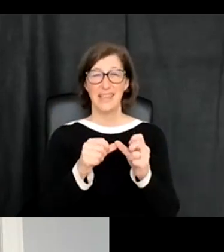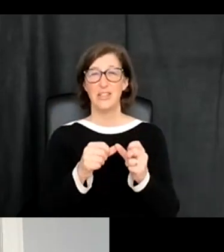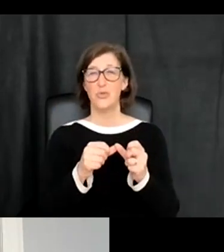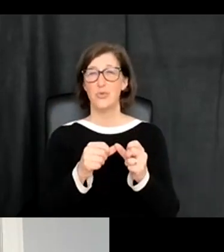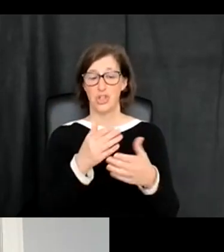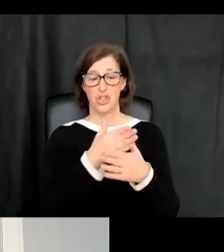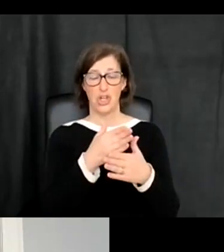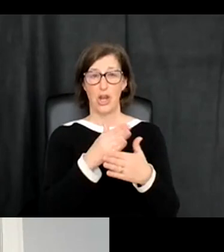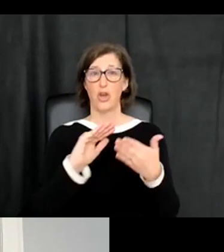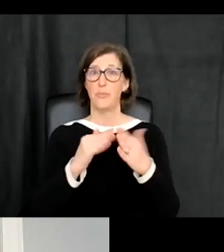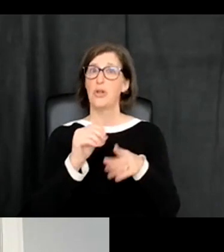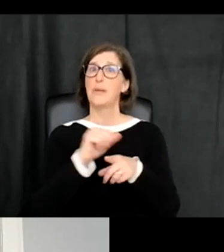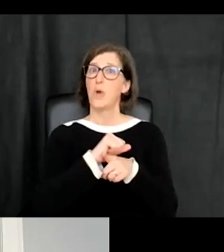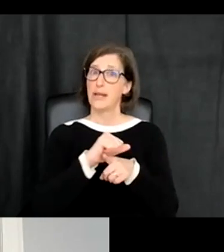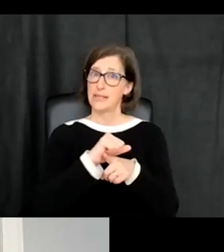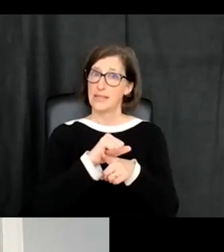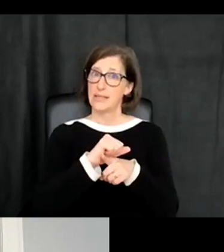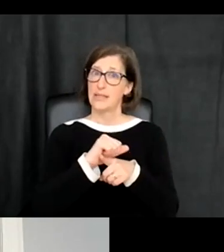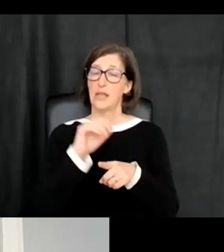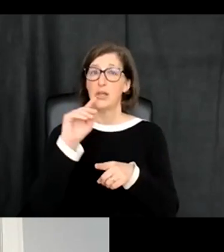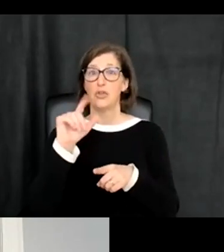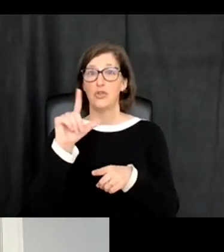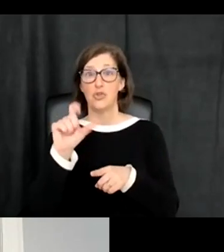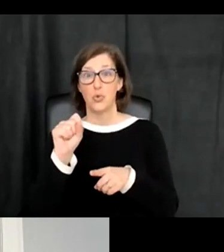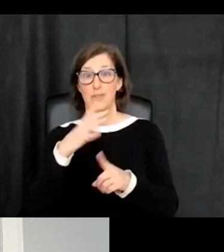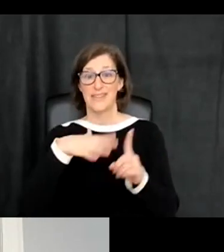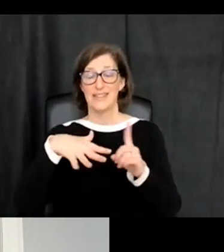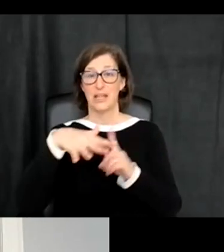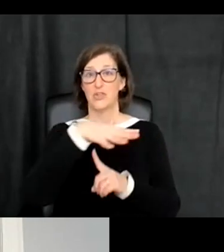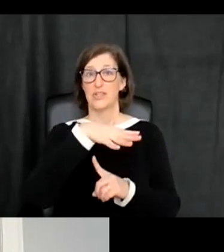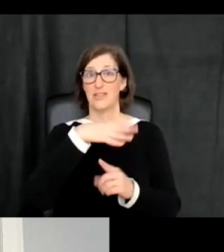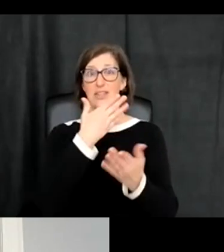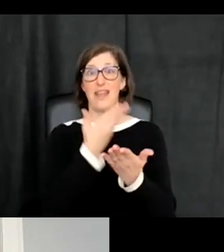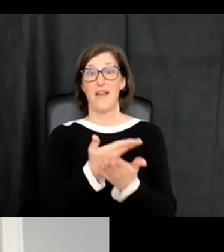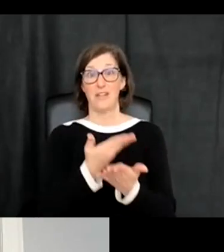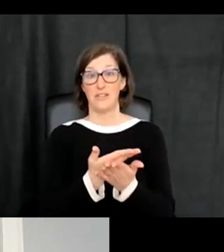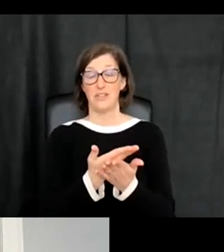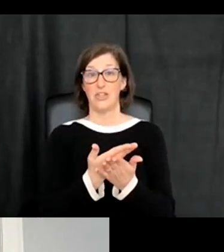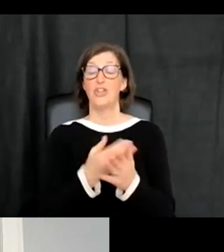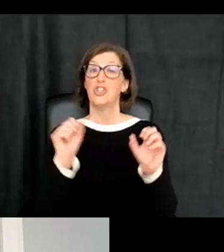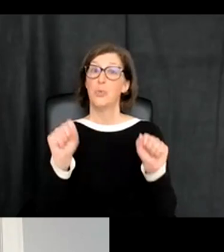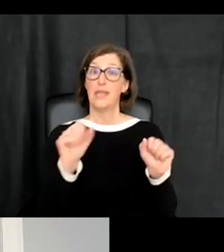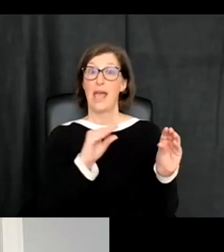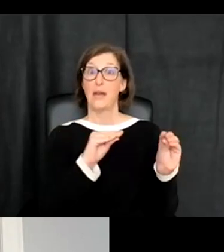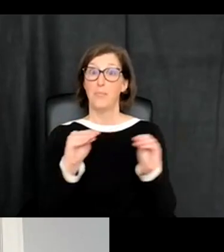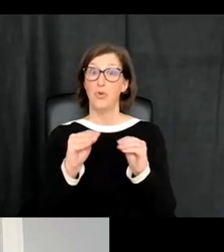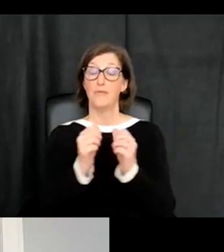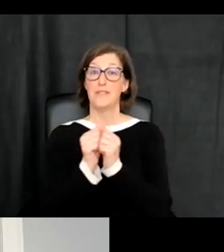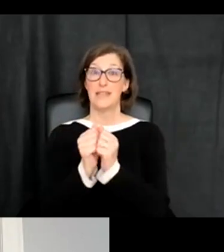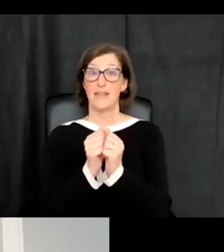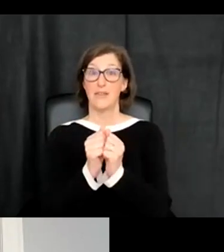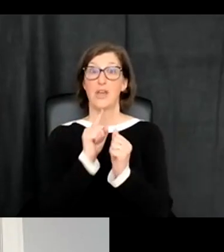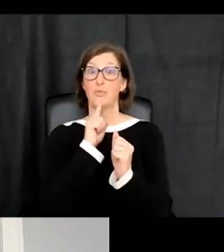community of practice, right? Tools, contextualization, evidence, so that we can move together and really